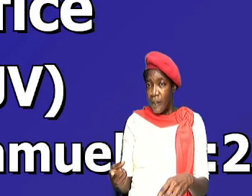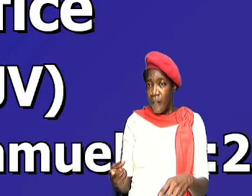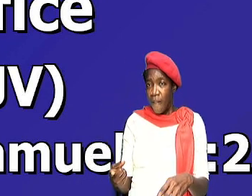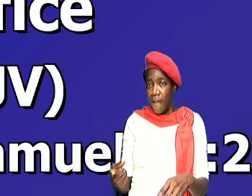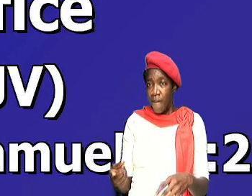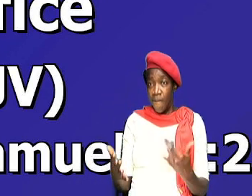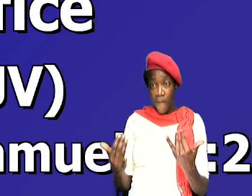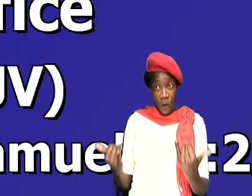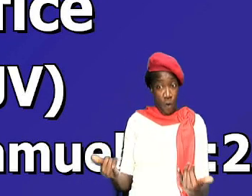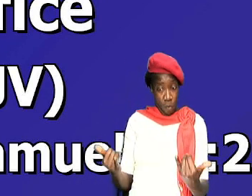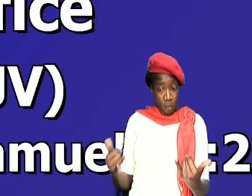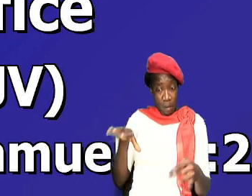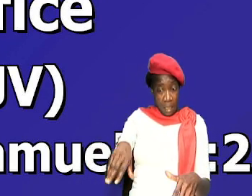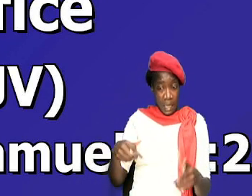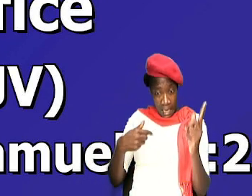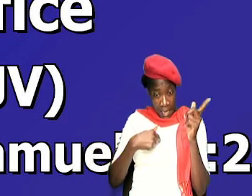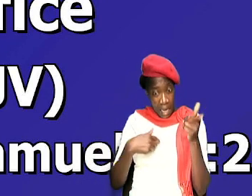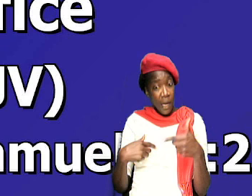how can I go?